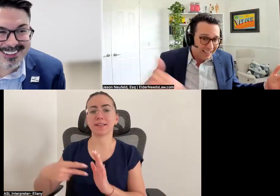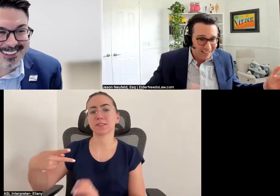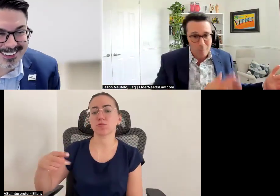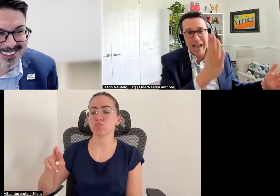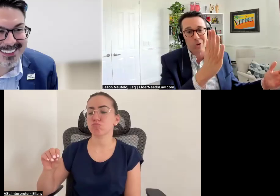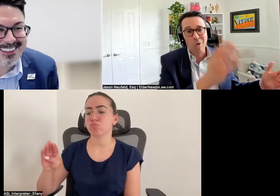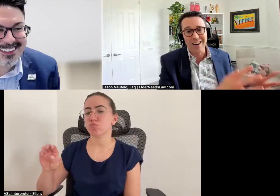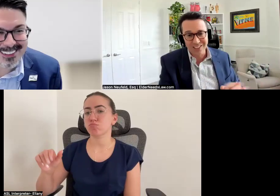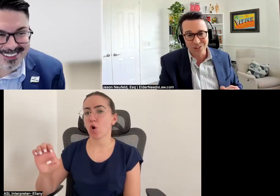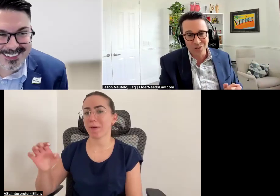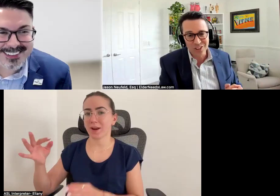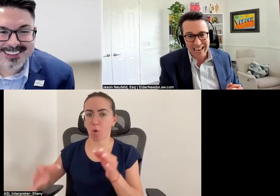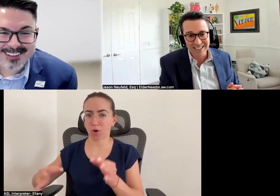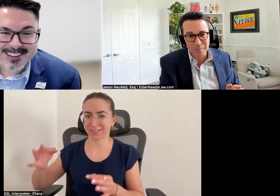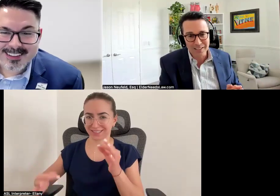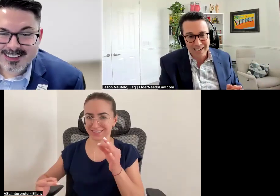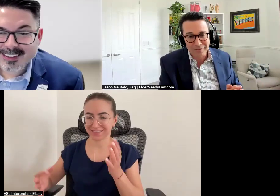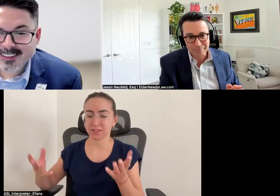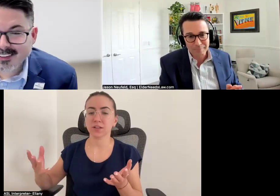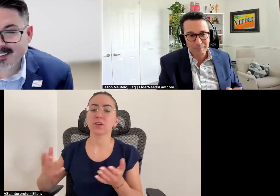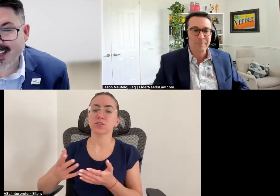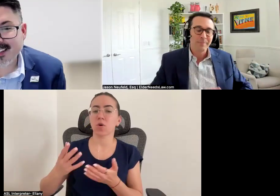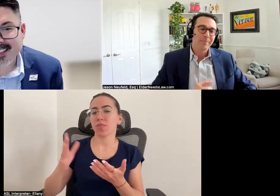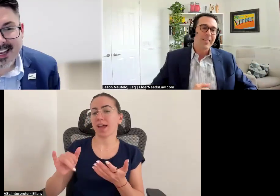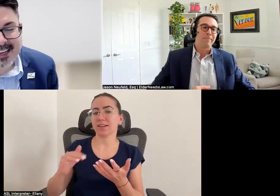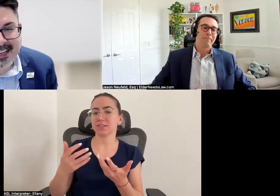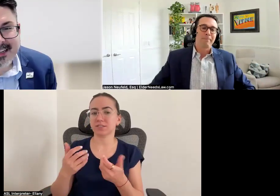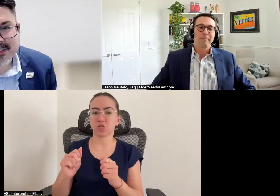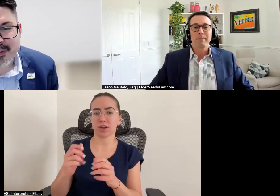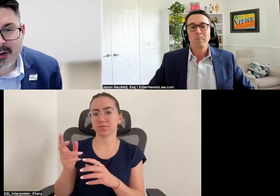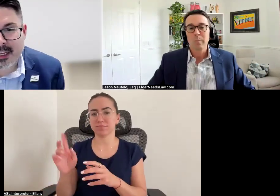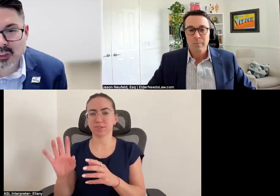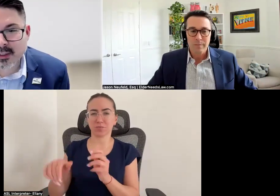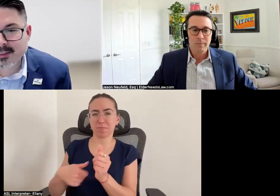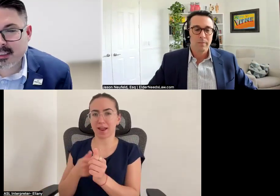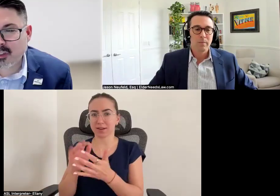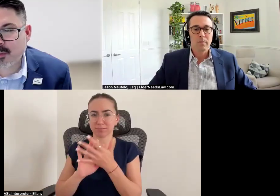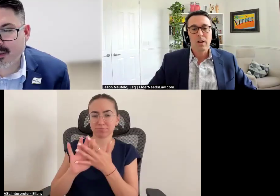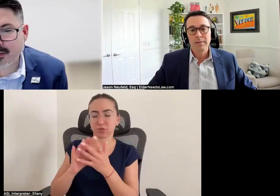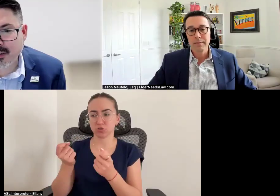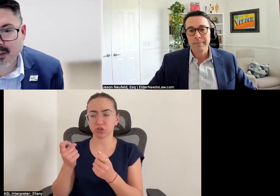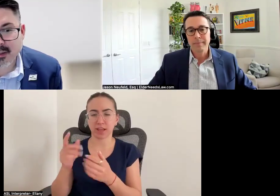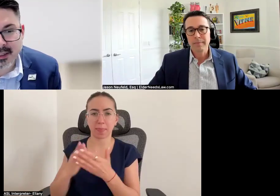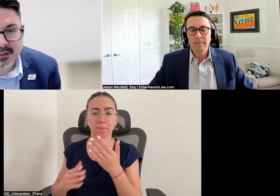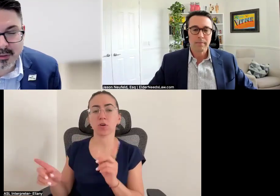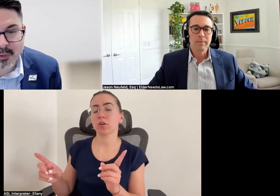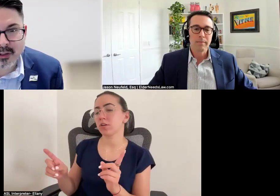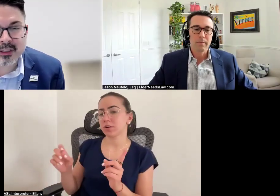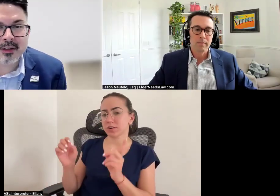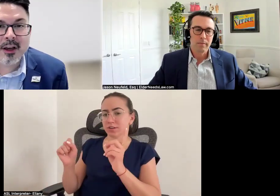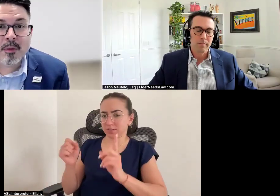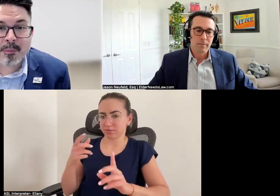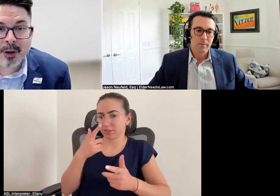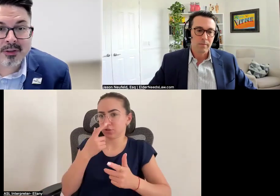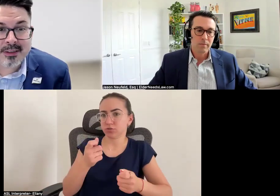think that's their back door to getting some of this stuff. Yeah, it is very interesting just because, like to your point, you